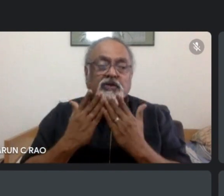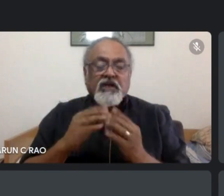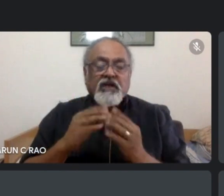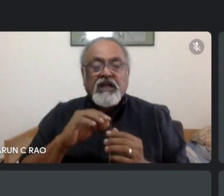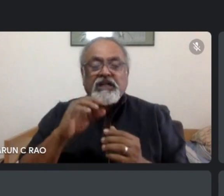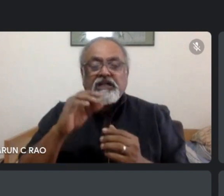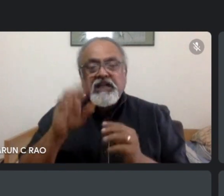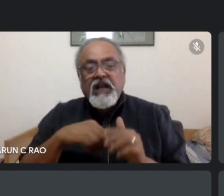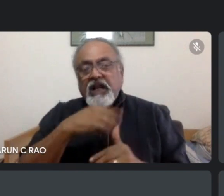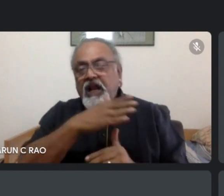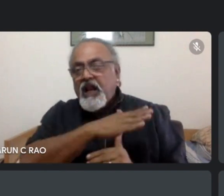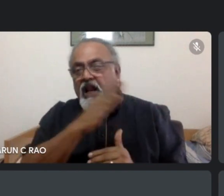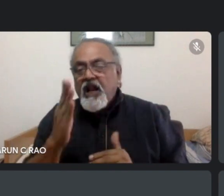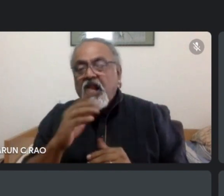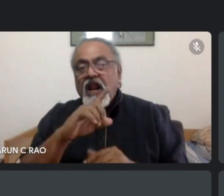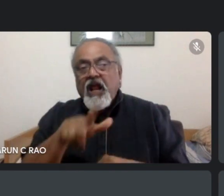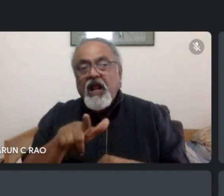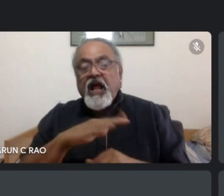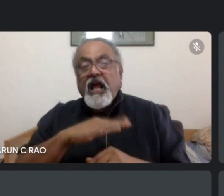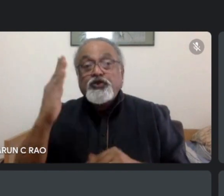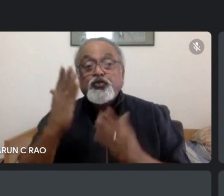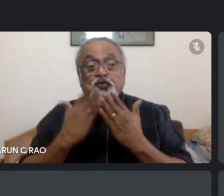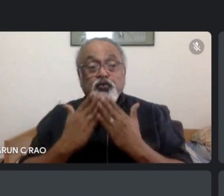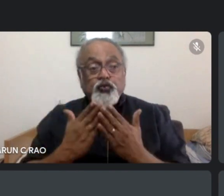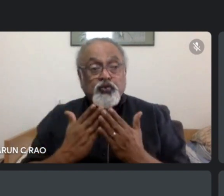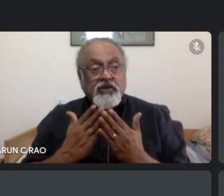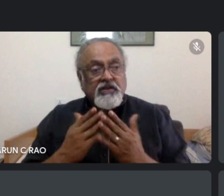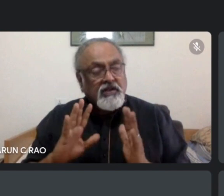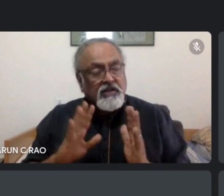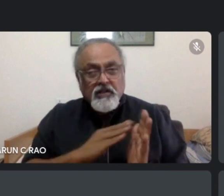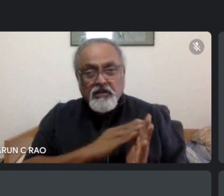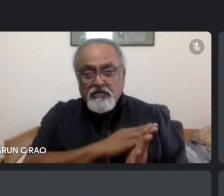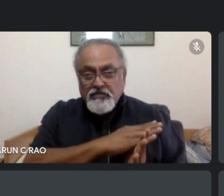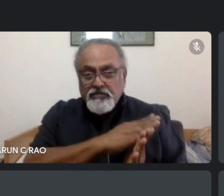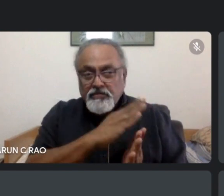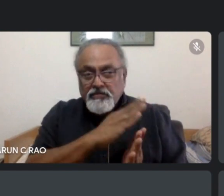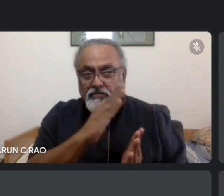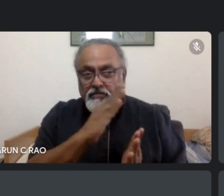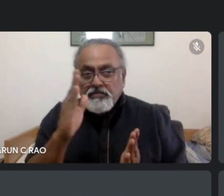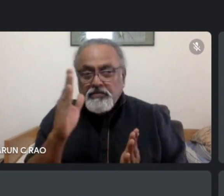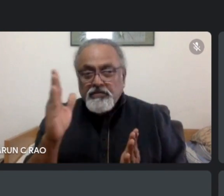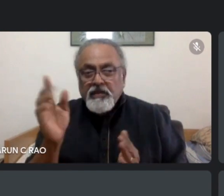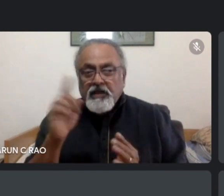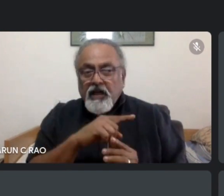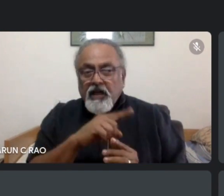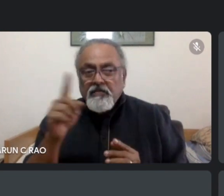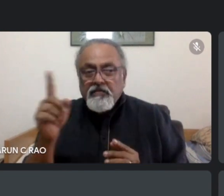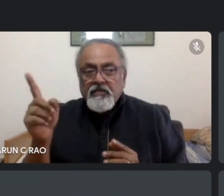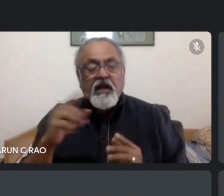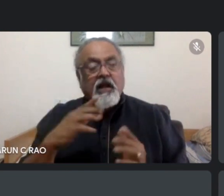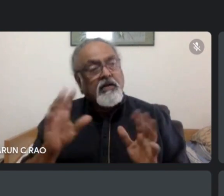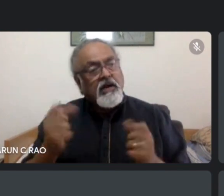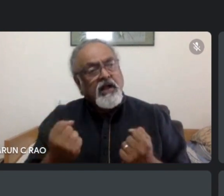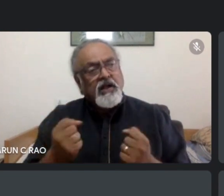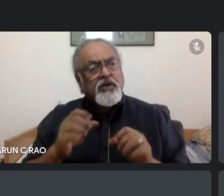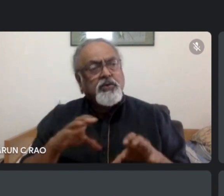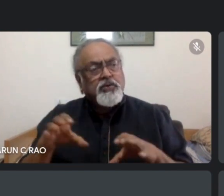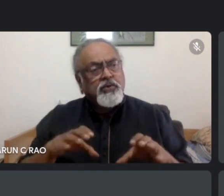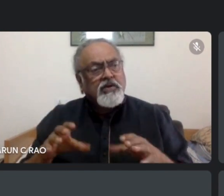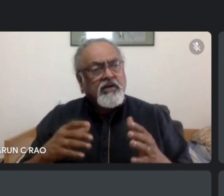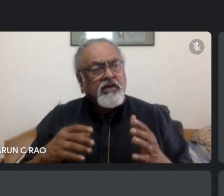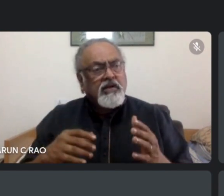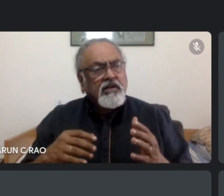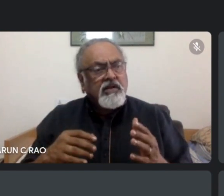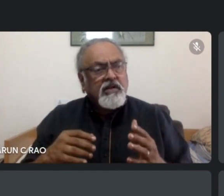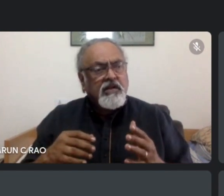um, uh, uh, uh, I was able to through everything from field trips to to sort